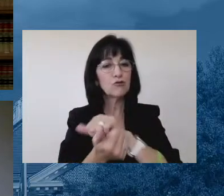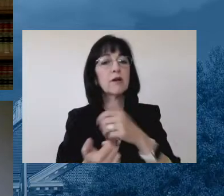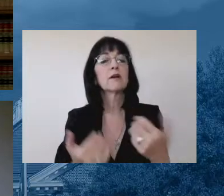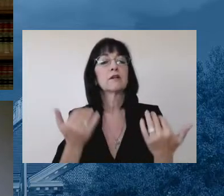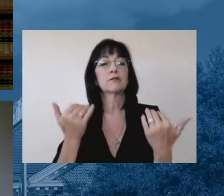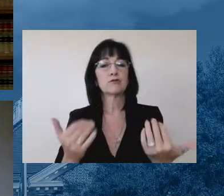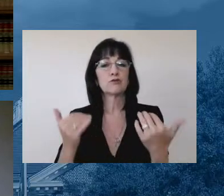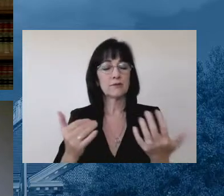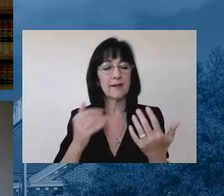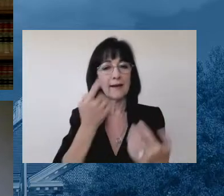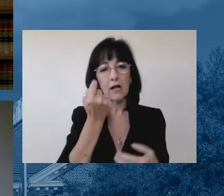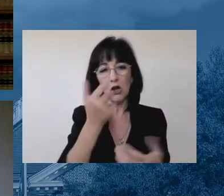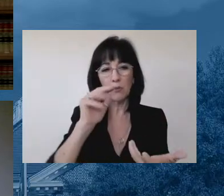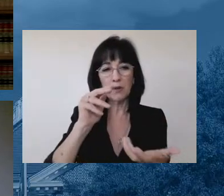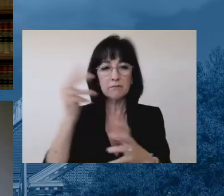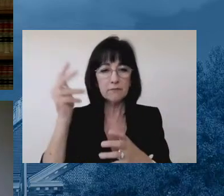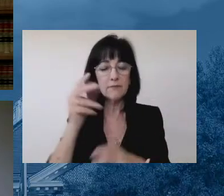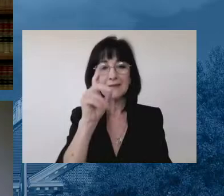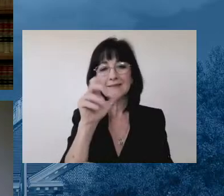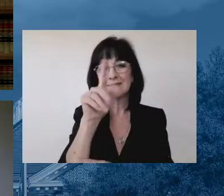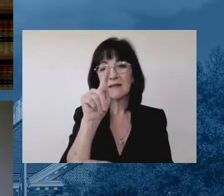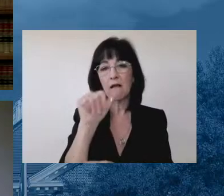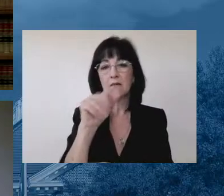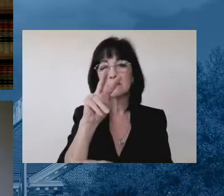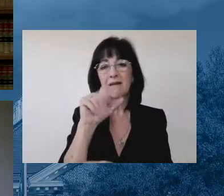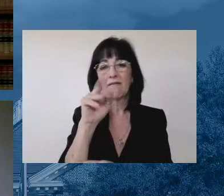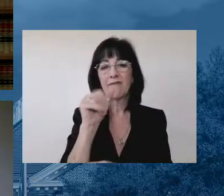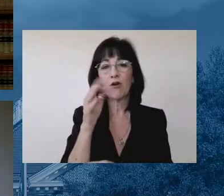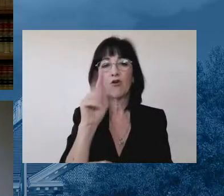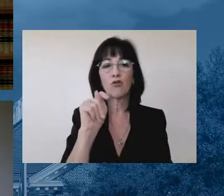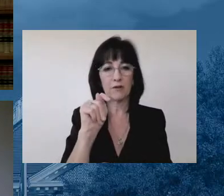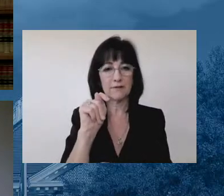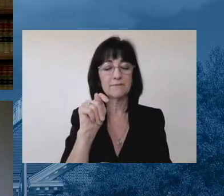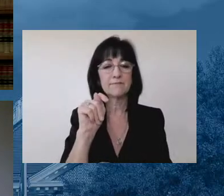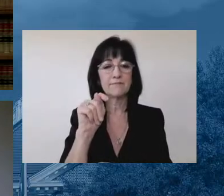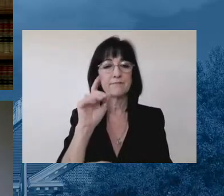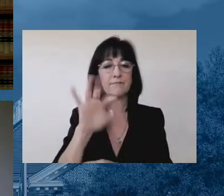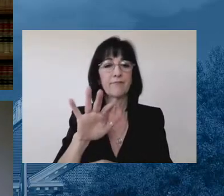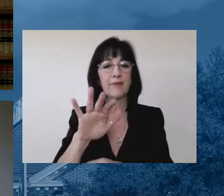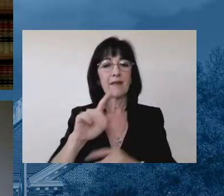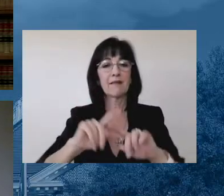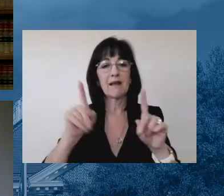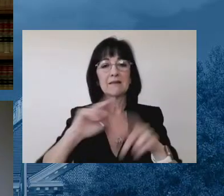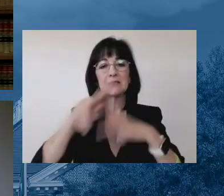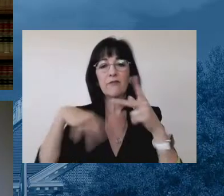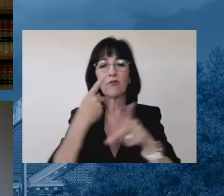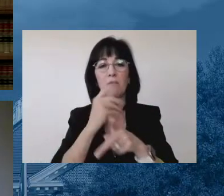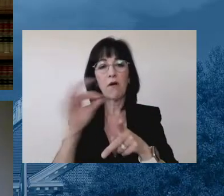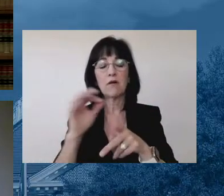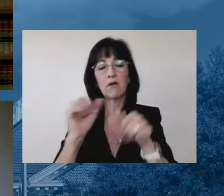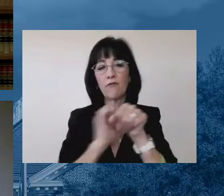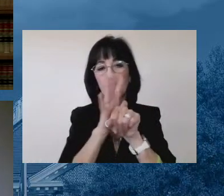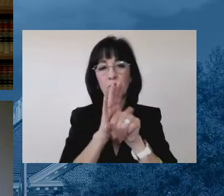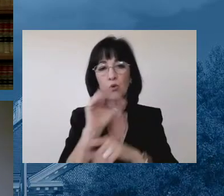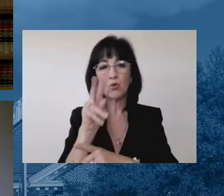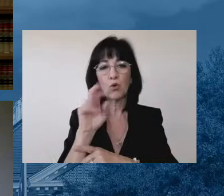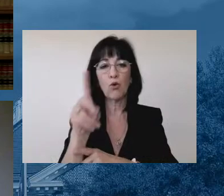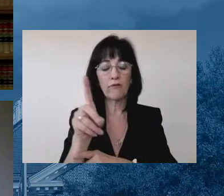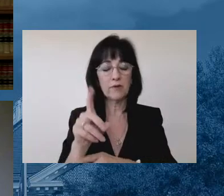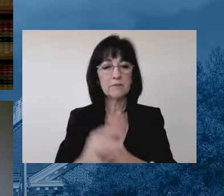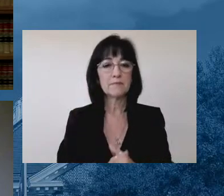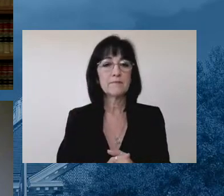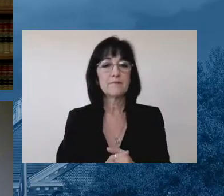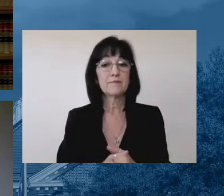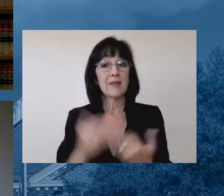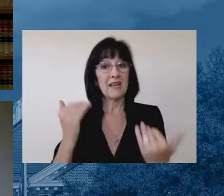particular, the Delta variant of COVID-19, which is proving to be problematic. We are